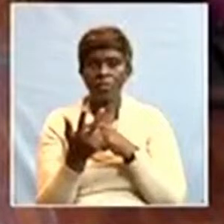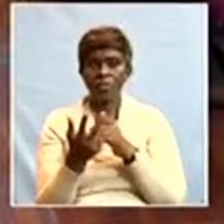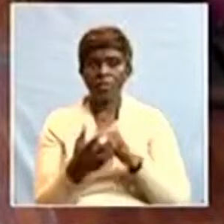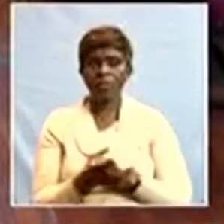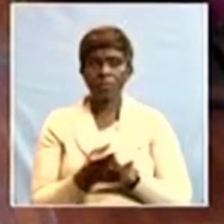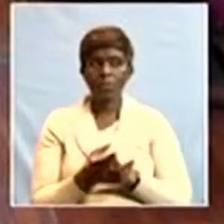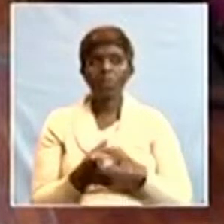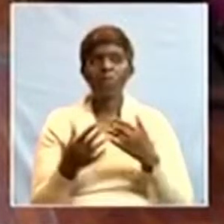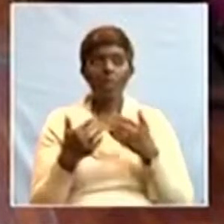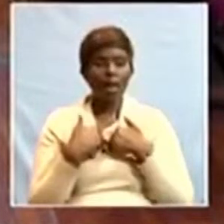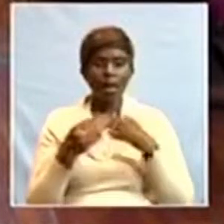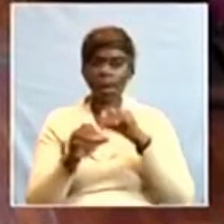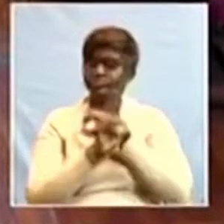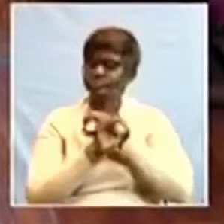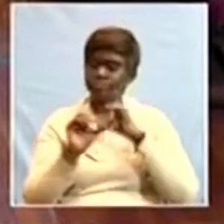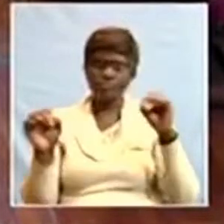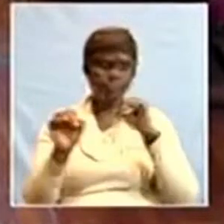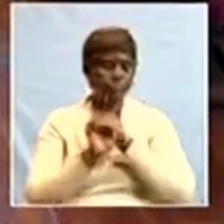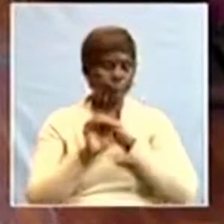there is nothing.